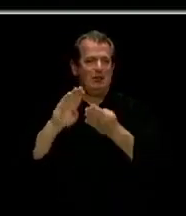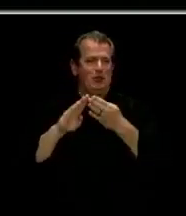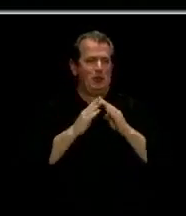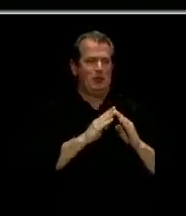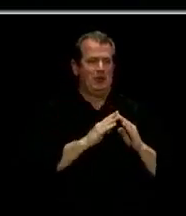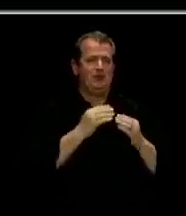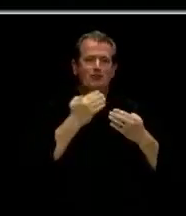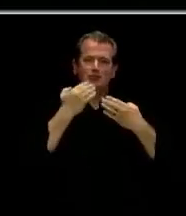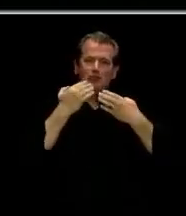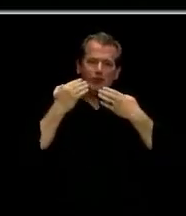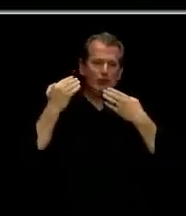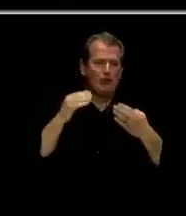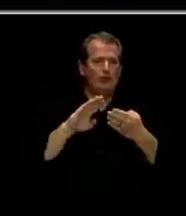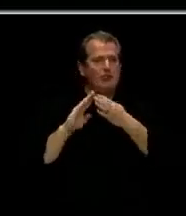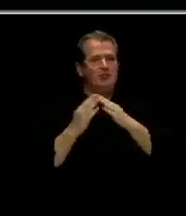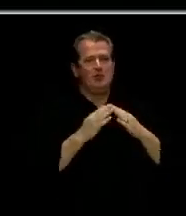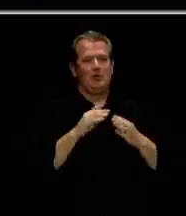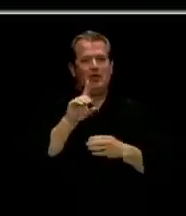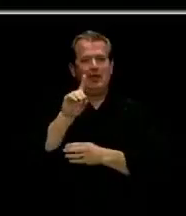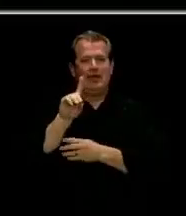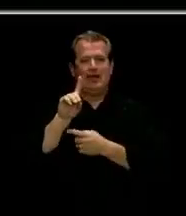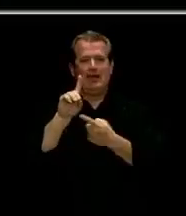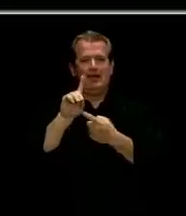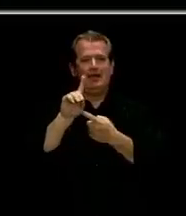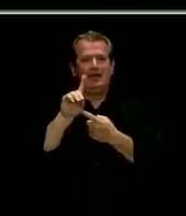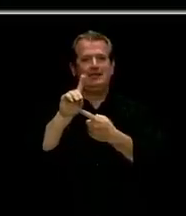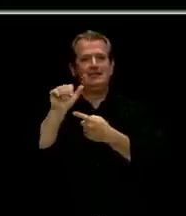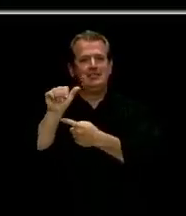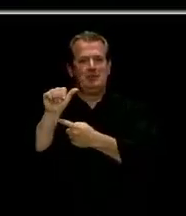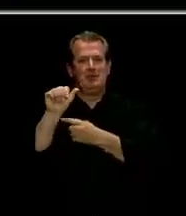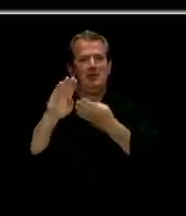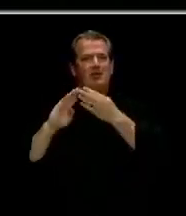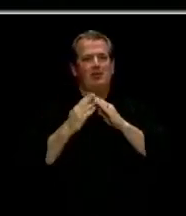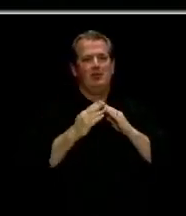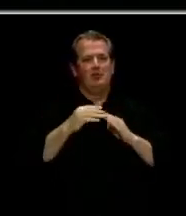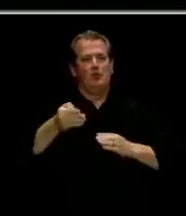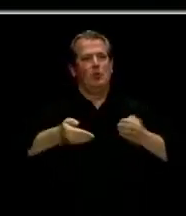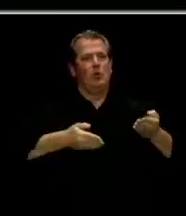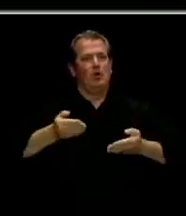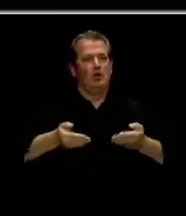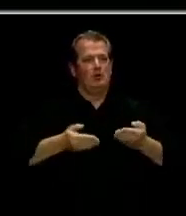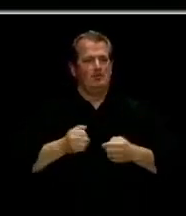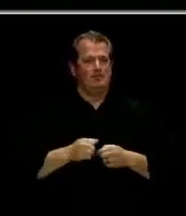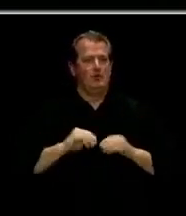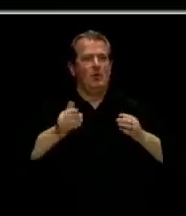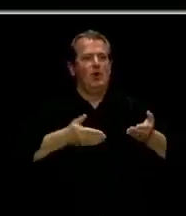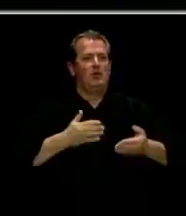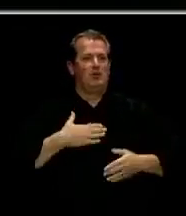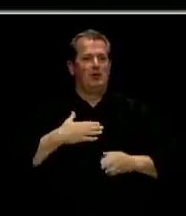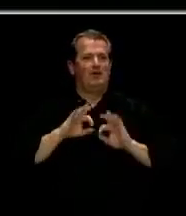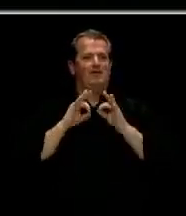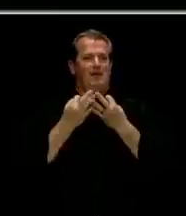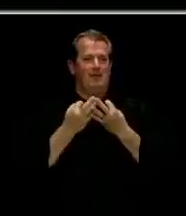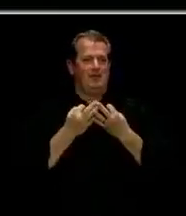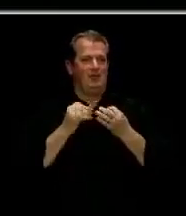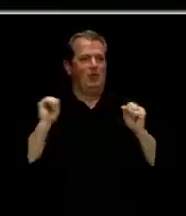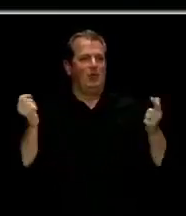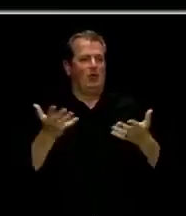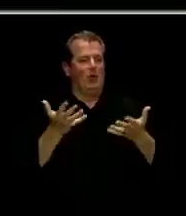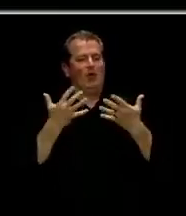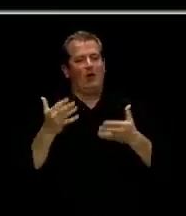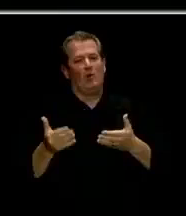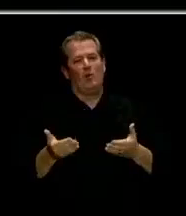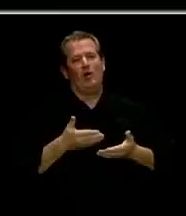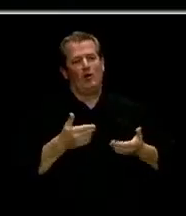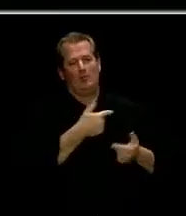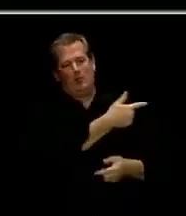of. The disco is the disability community, so I like to say welcome to you all, welcome to my family, and we all want to welcome. So